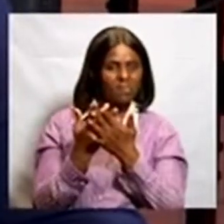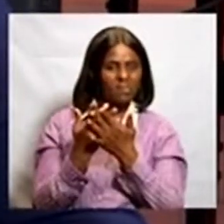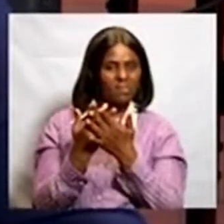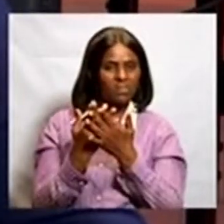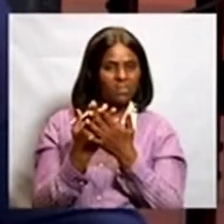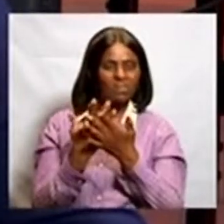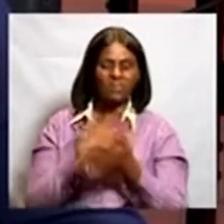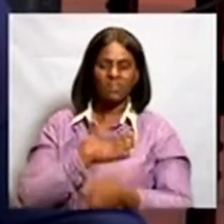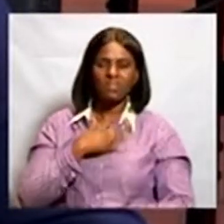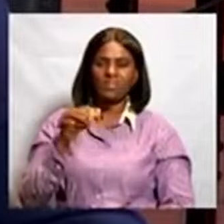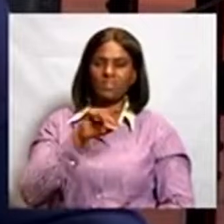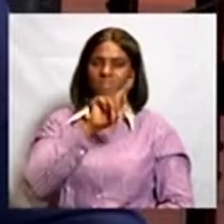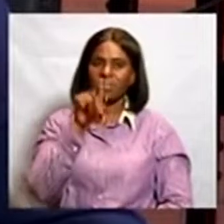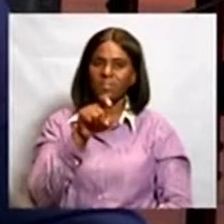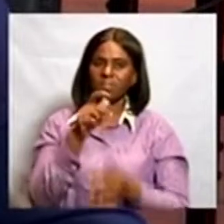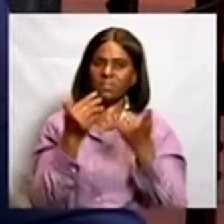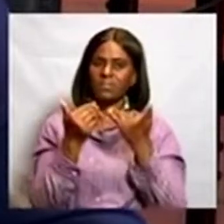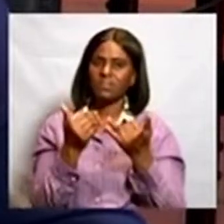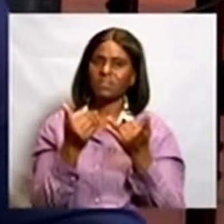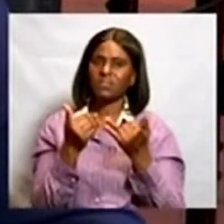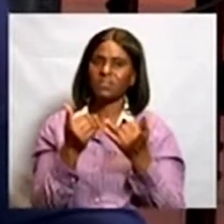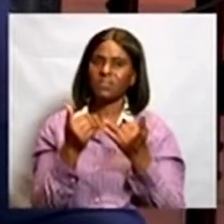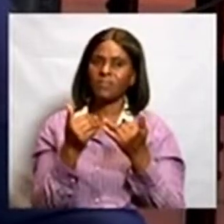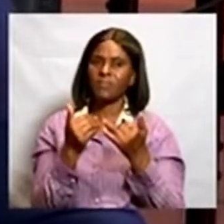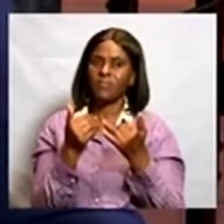So my question now is